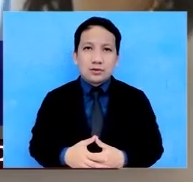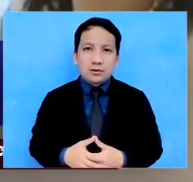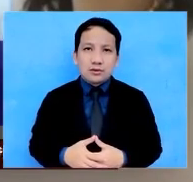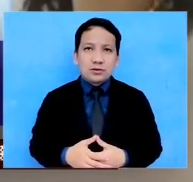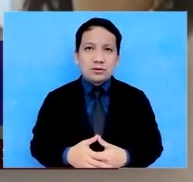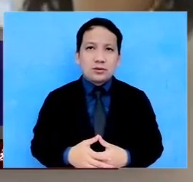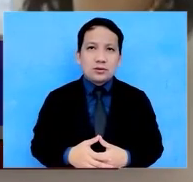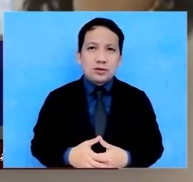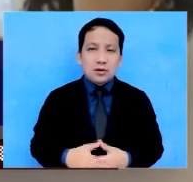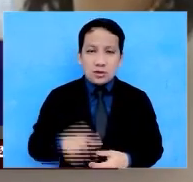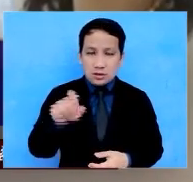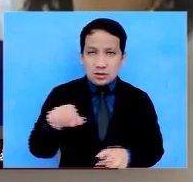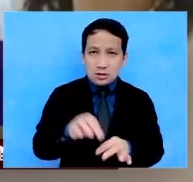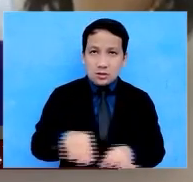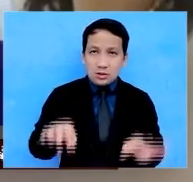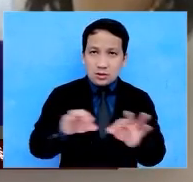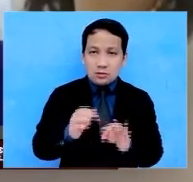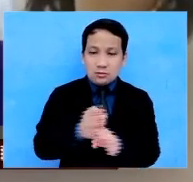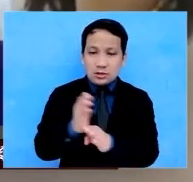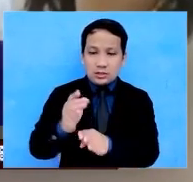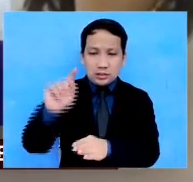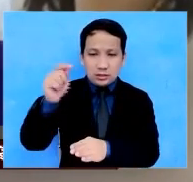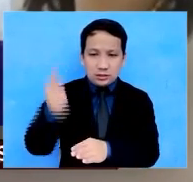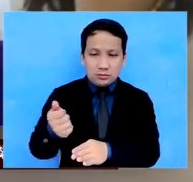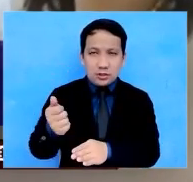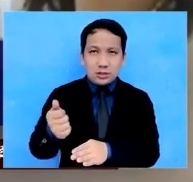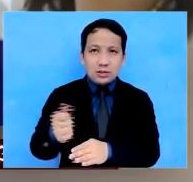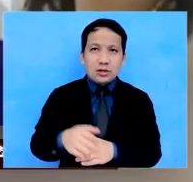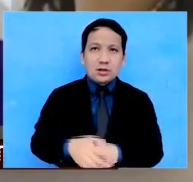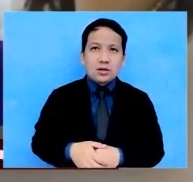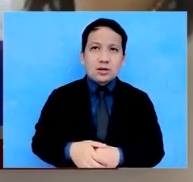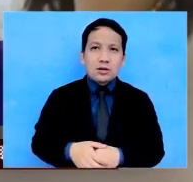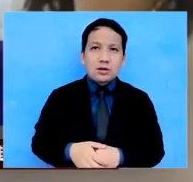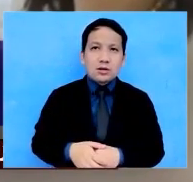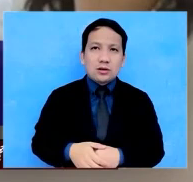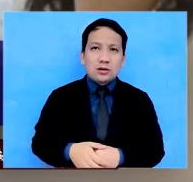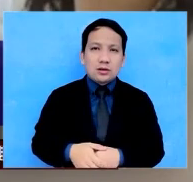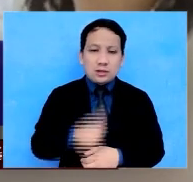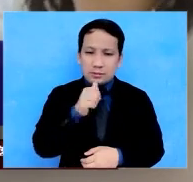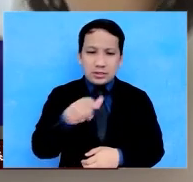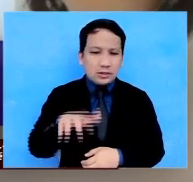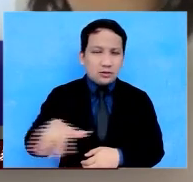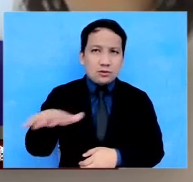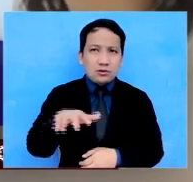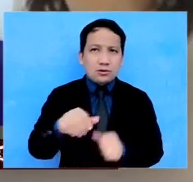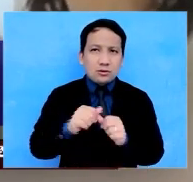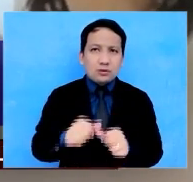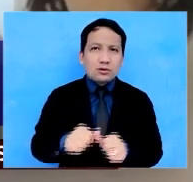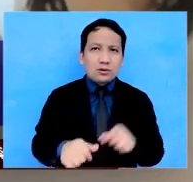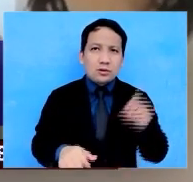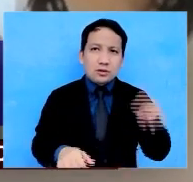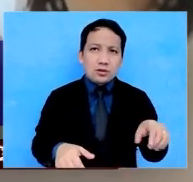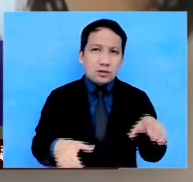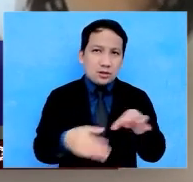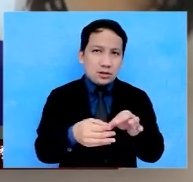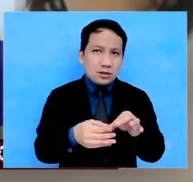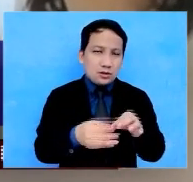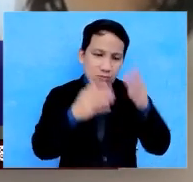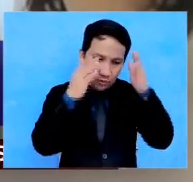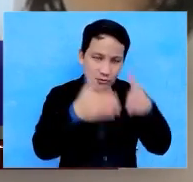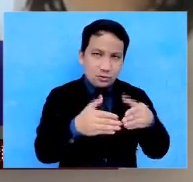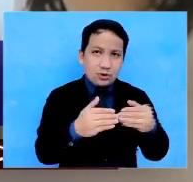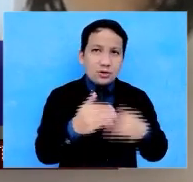need foreign direct investment? Yes. But it's not all industry. Which one do you want to focus on? Those that